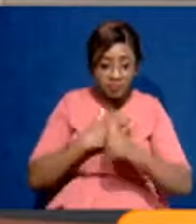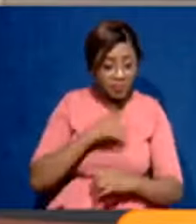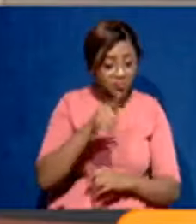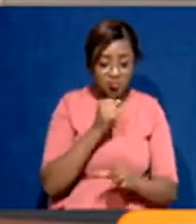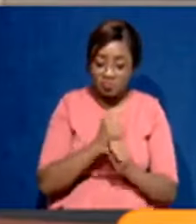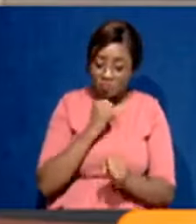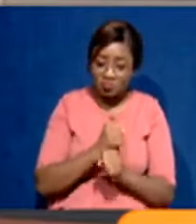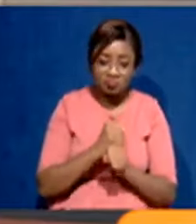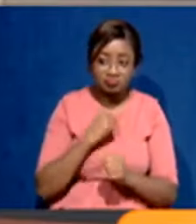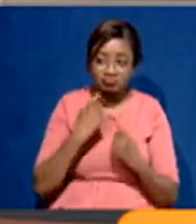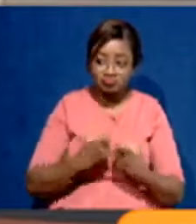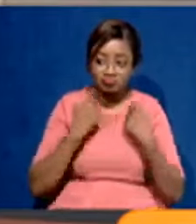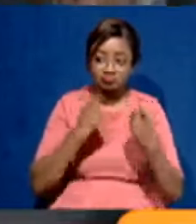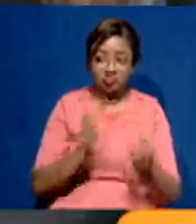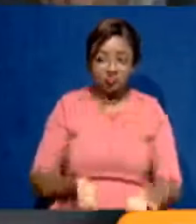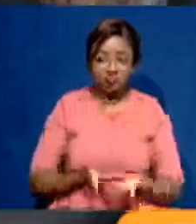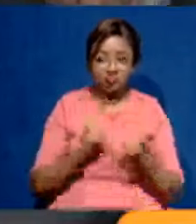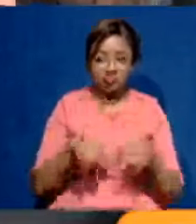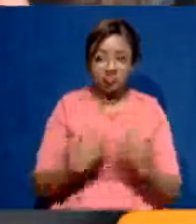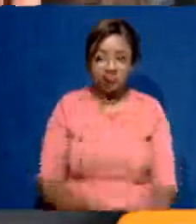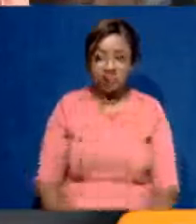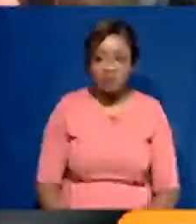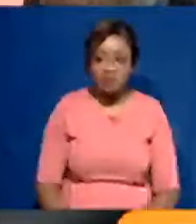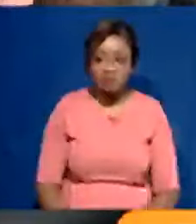something out of their lives.